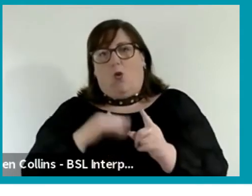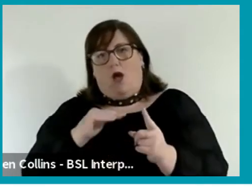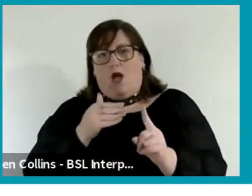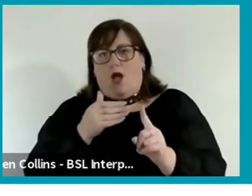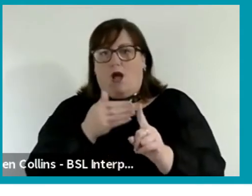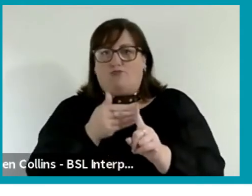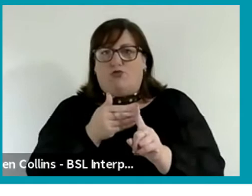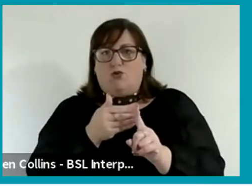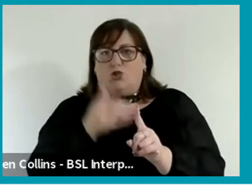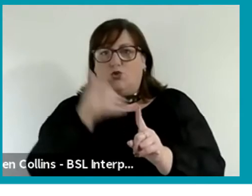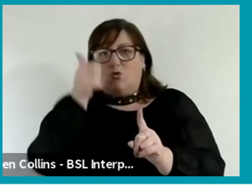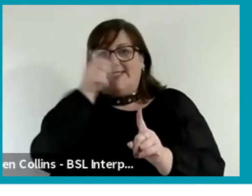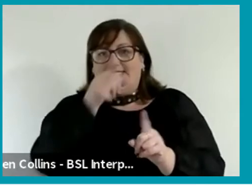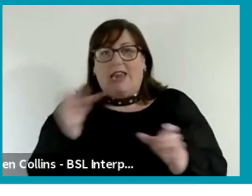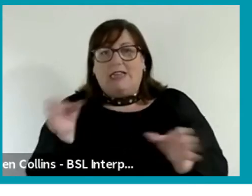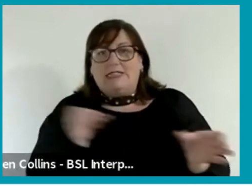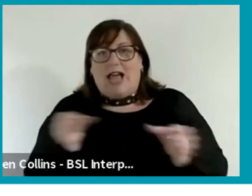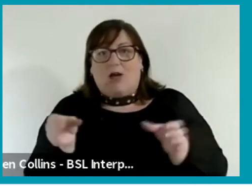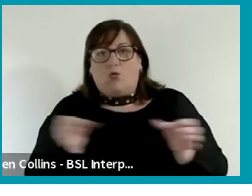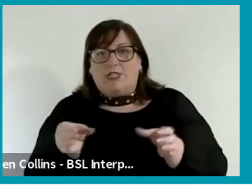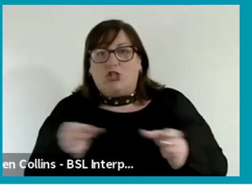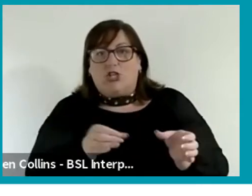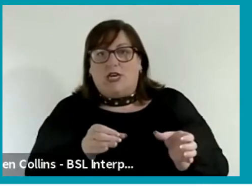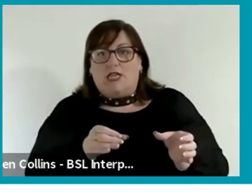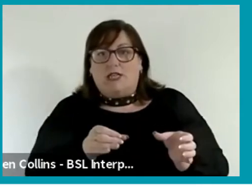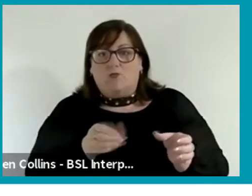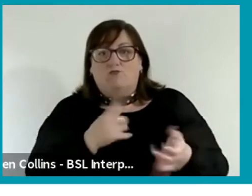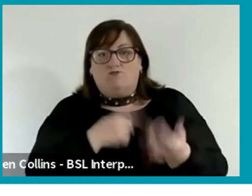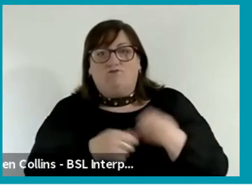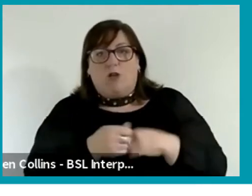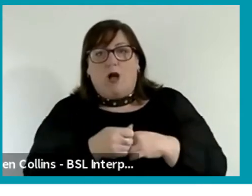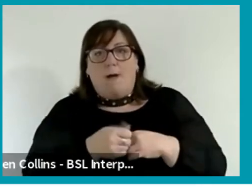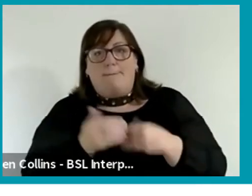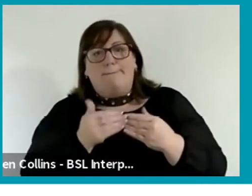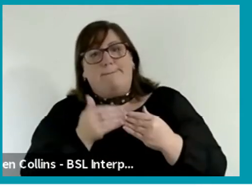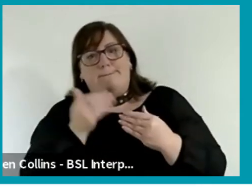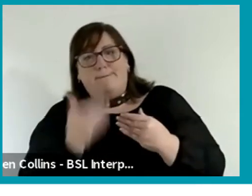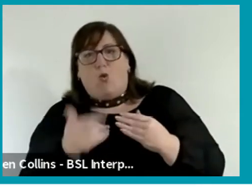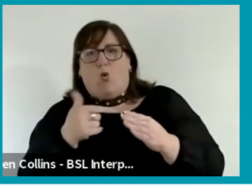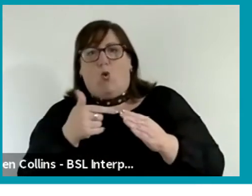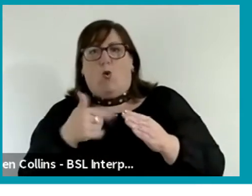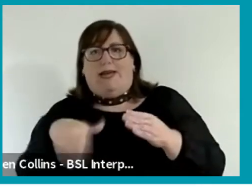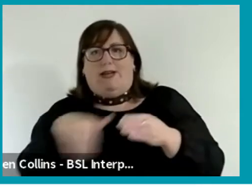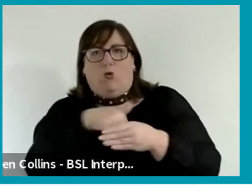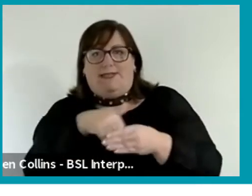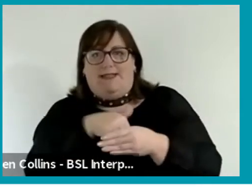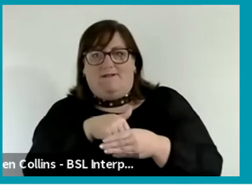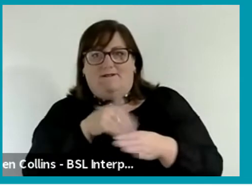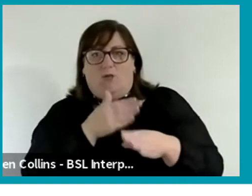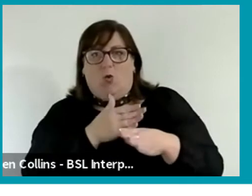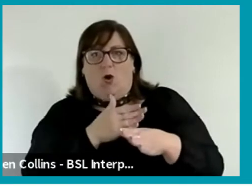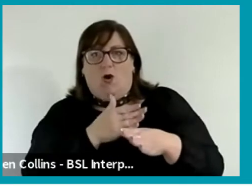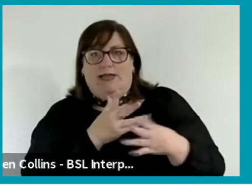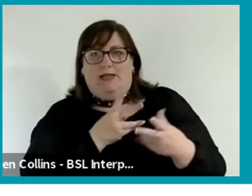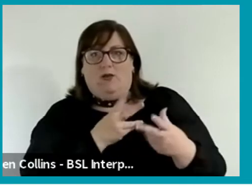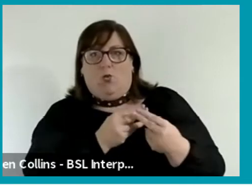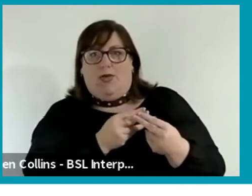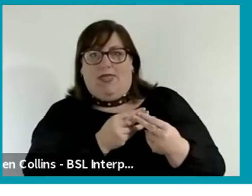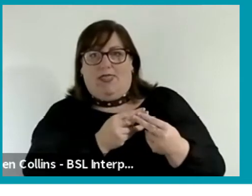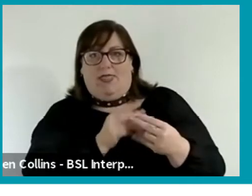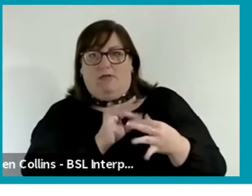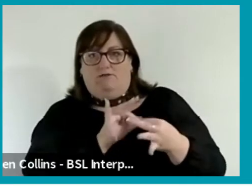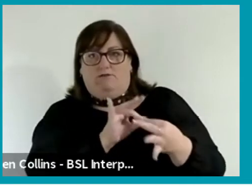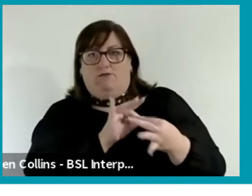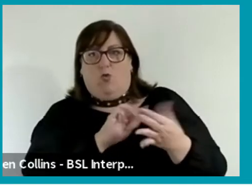and making it more inclusive, working closely with research organizations such as Harvard to actually make